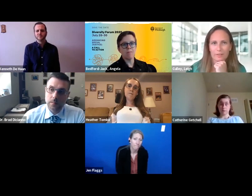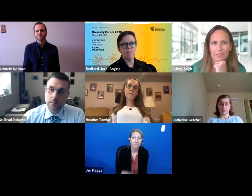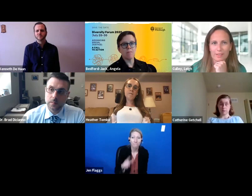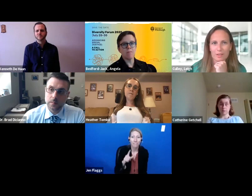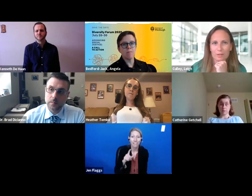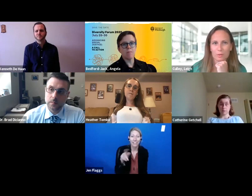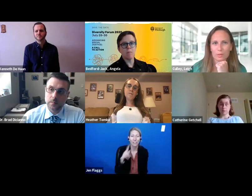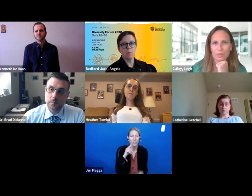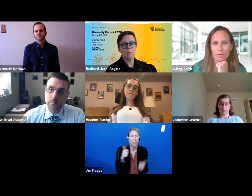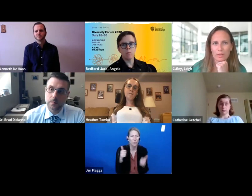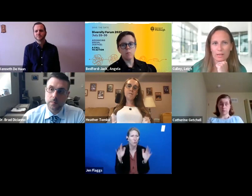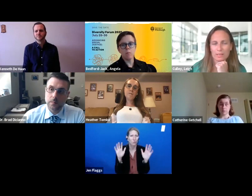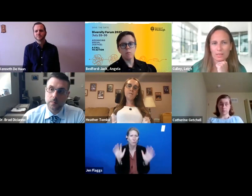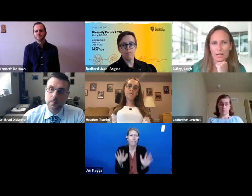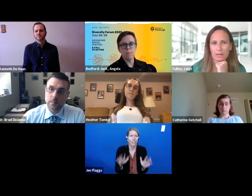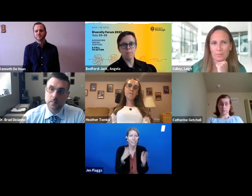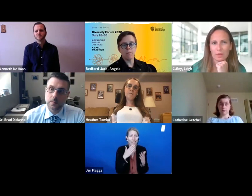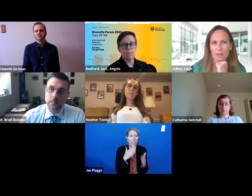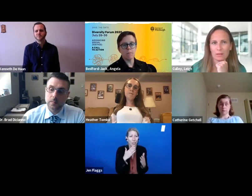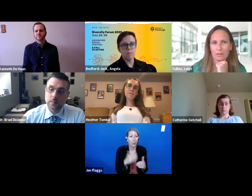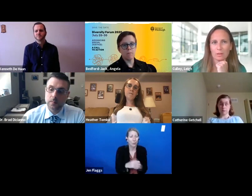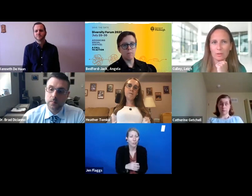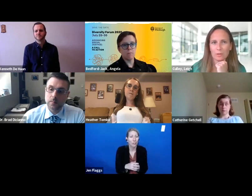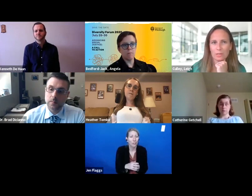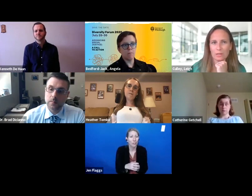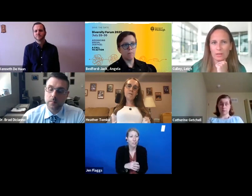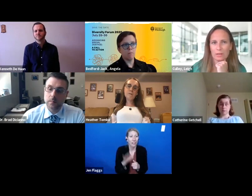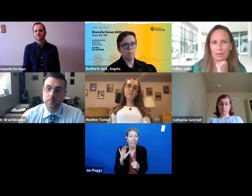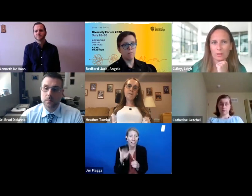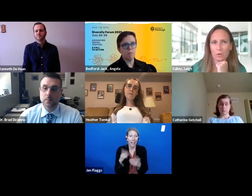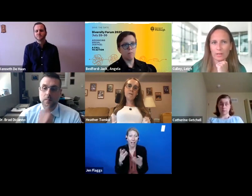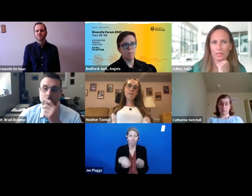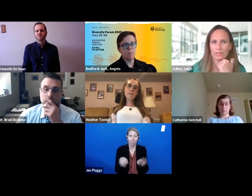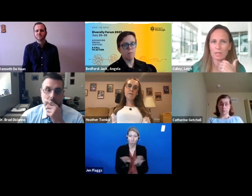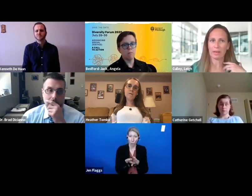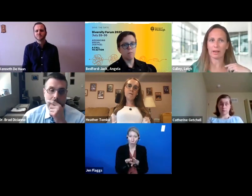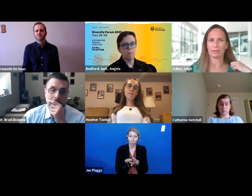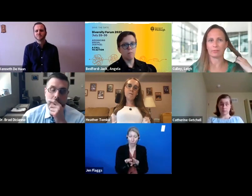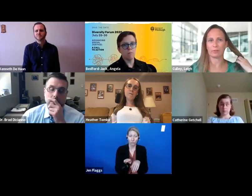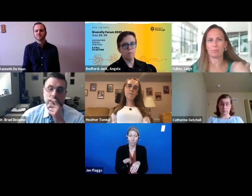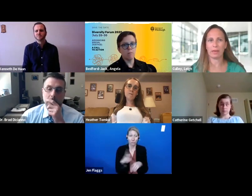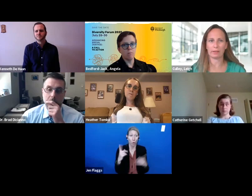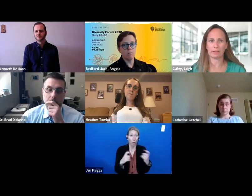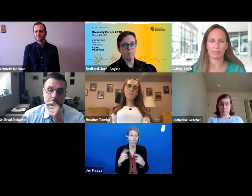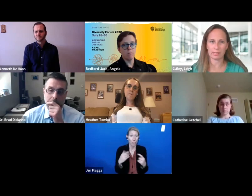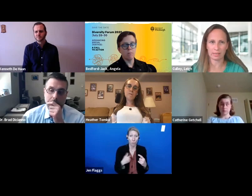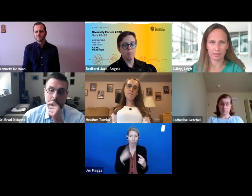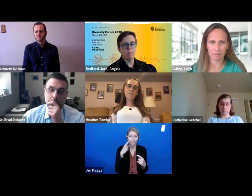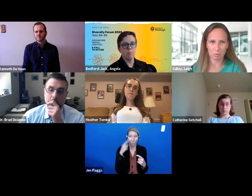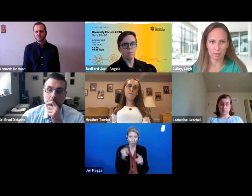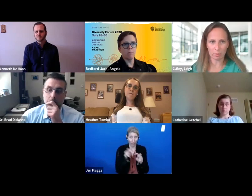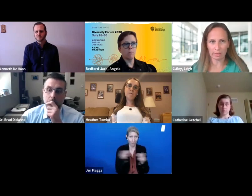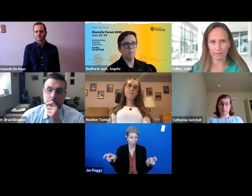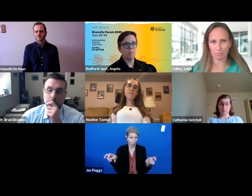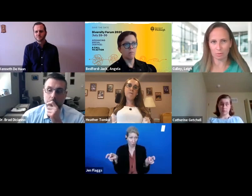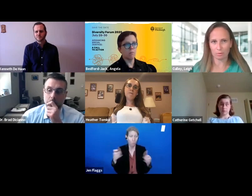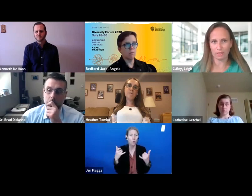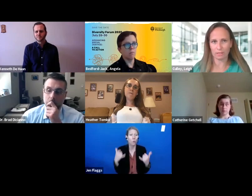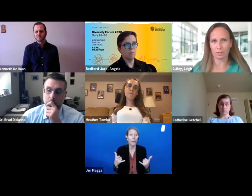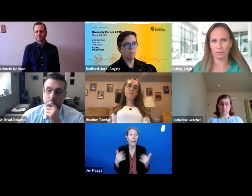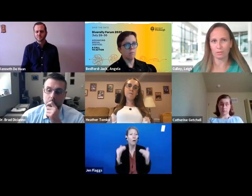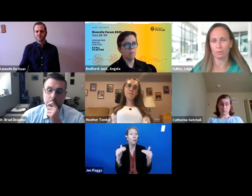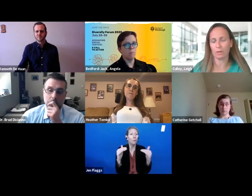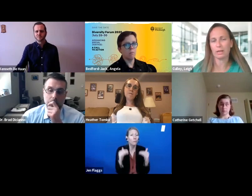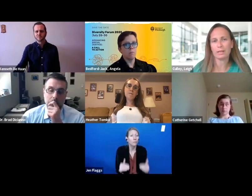All right, terrific, thank you. So that concludes the questions that we had for the panelists. At this point, we'd like to